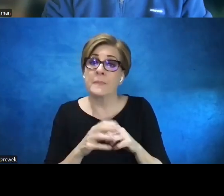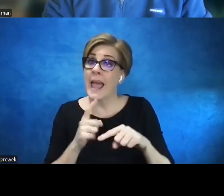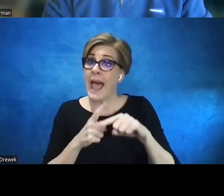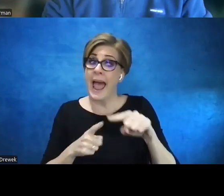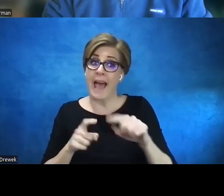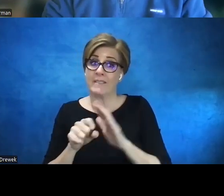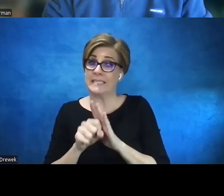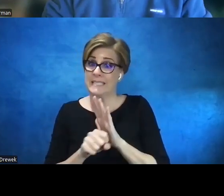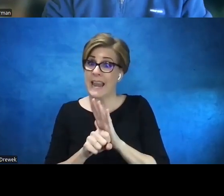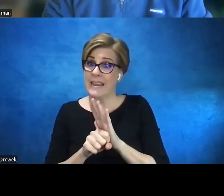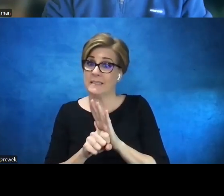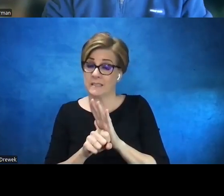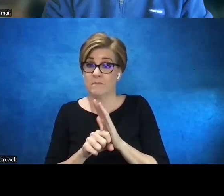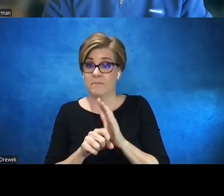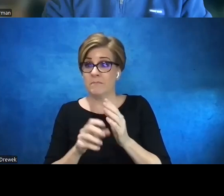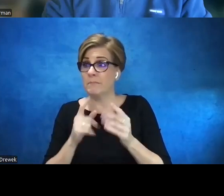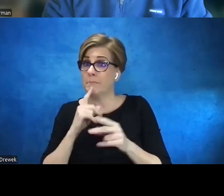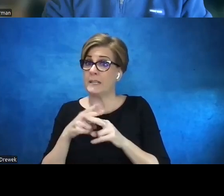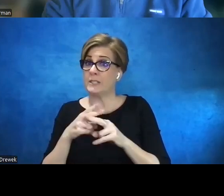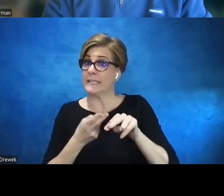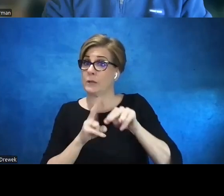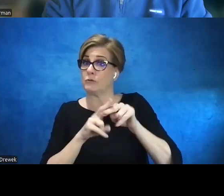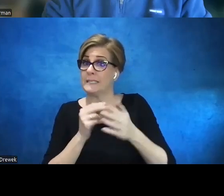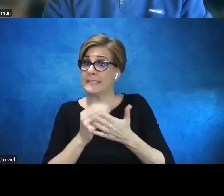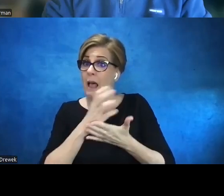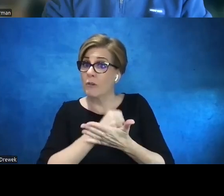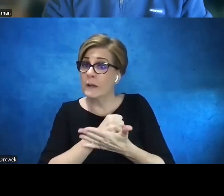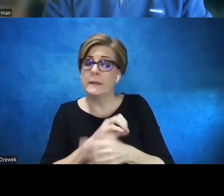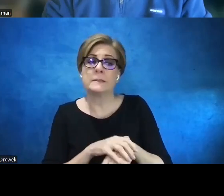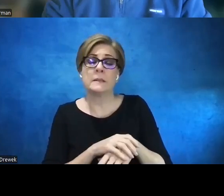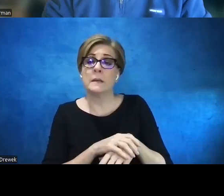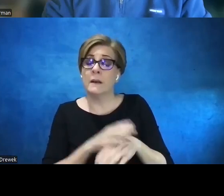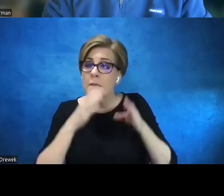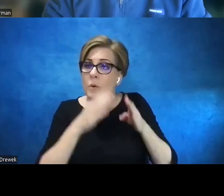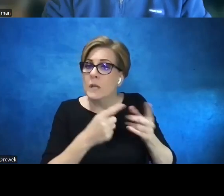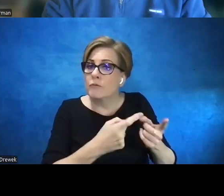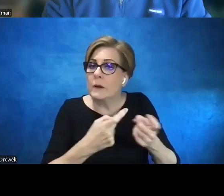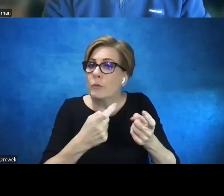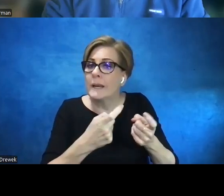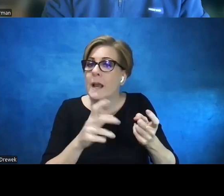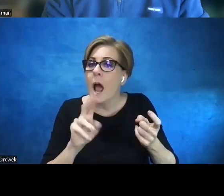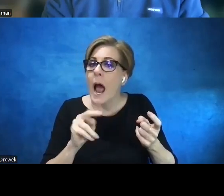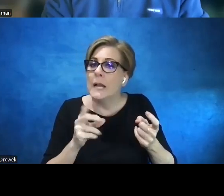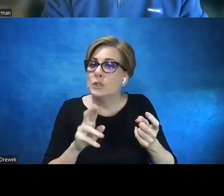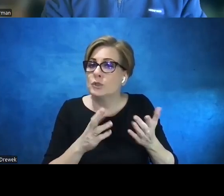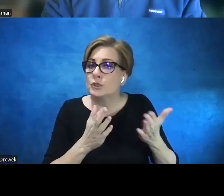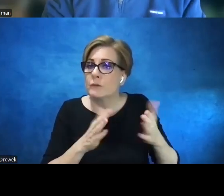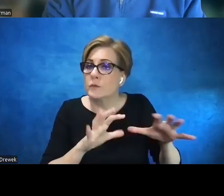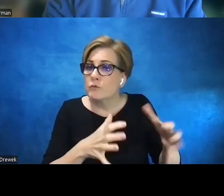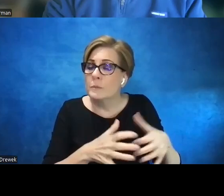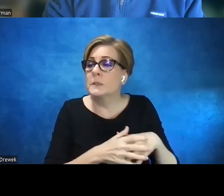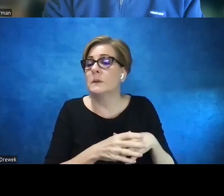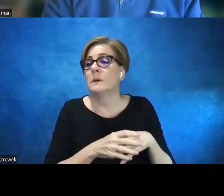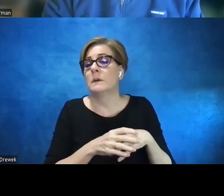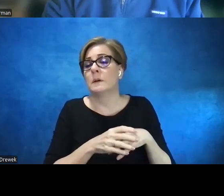even increasing salaries, focusing on recruiting of underserved groups, tuition reimbursement, et cetera. And again, we've got